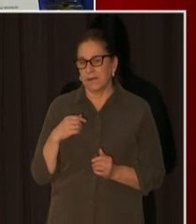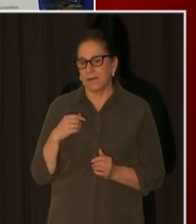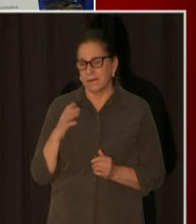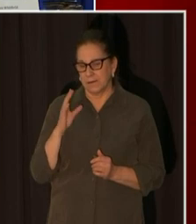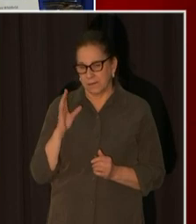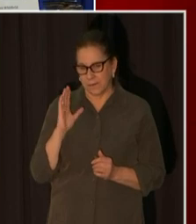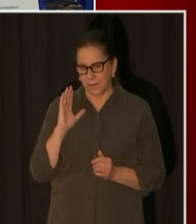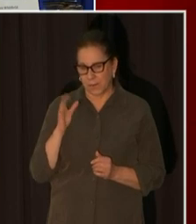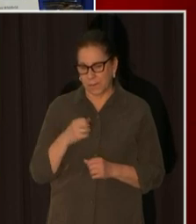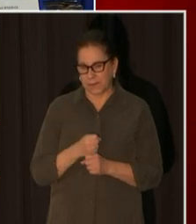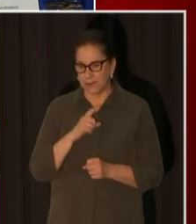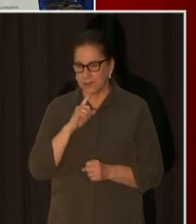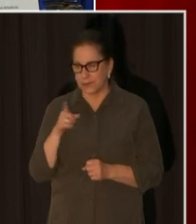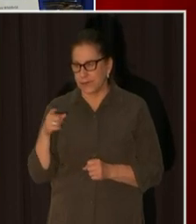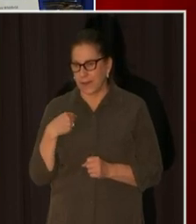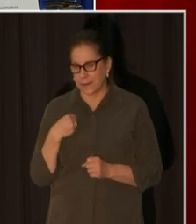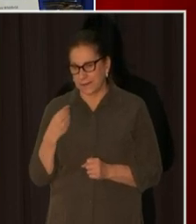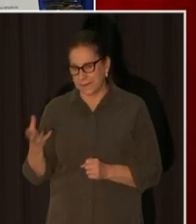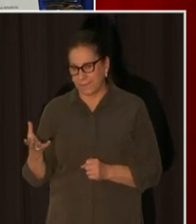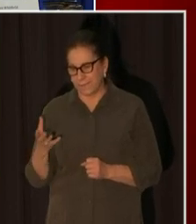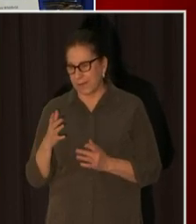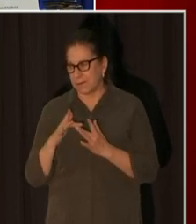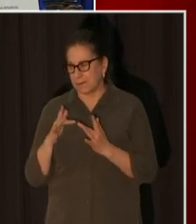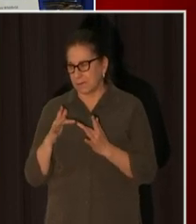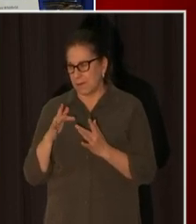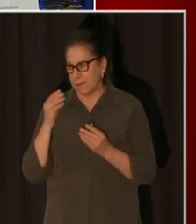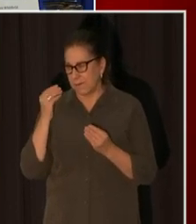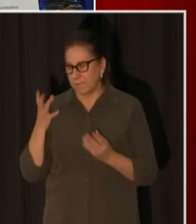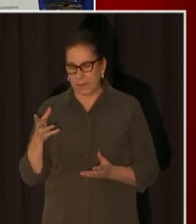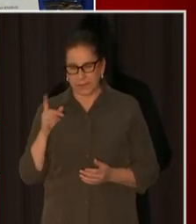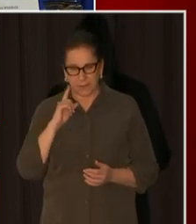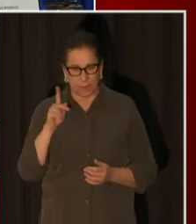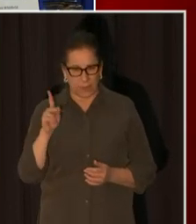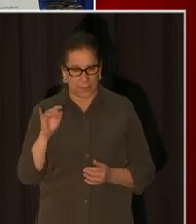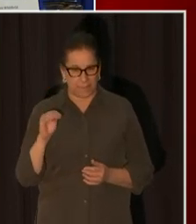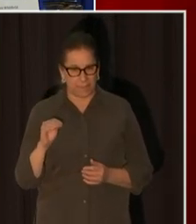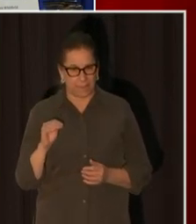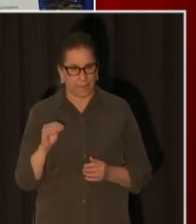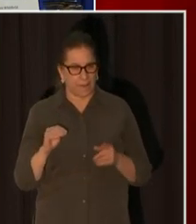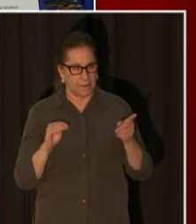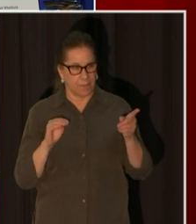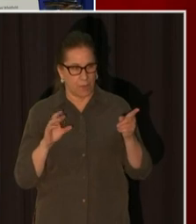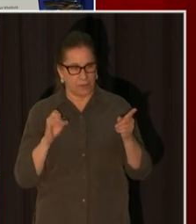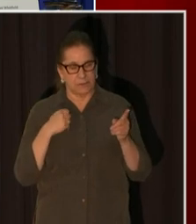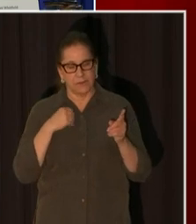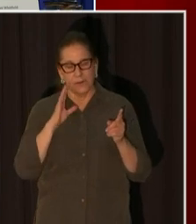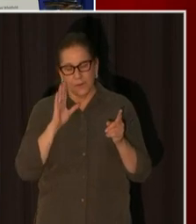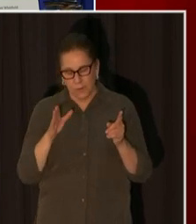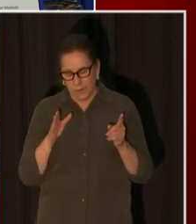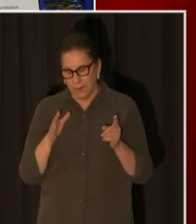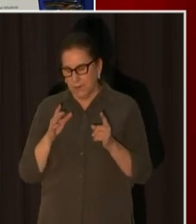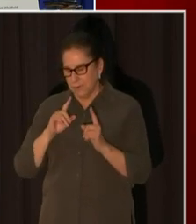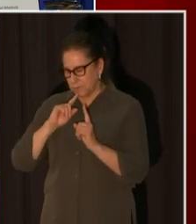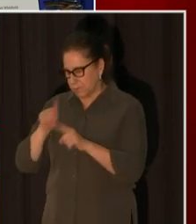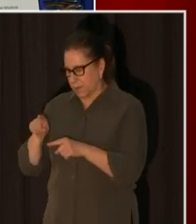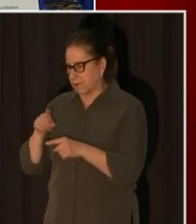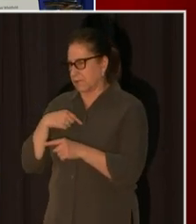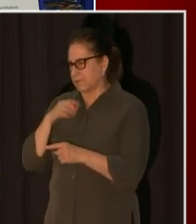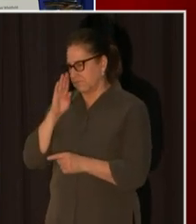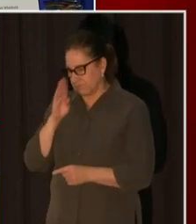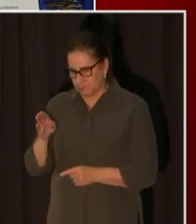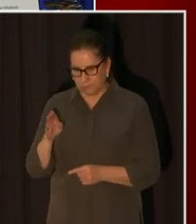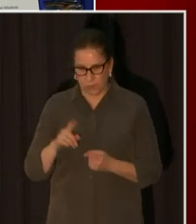too, but she had one on PPP. So Kim, your line should be open. Yes. Hi, thank you.